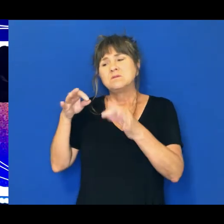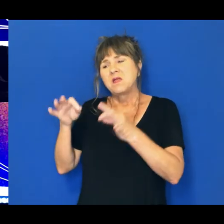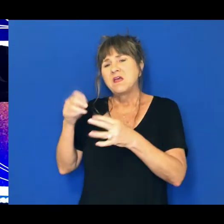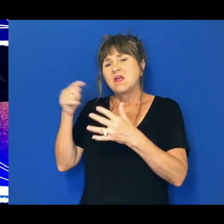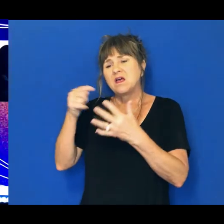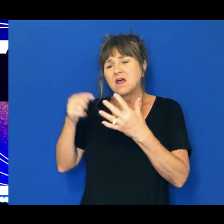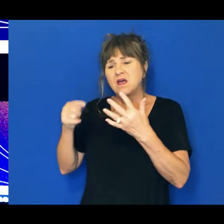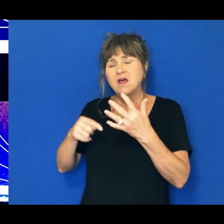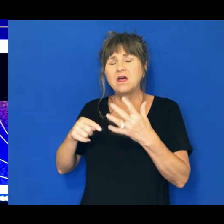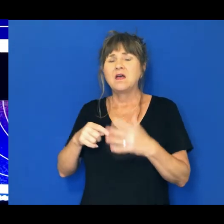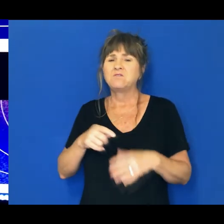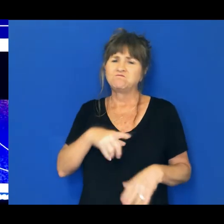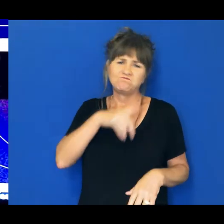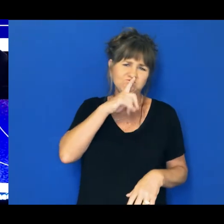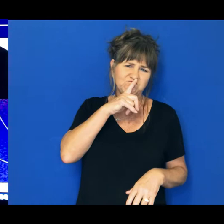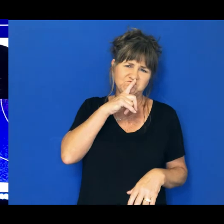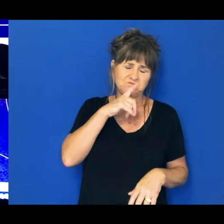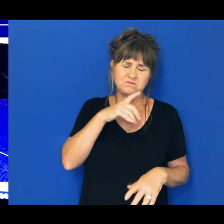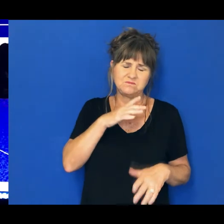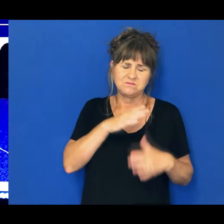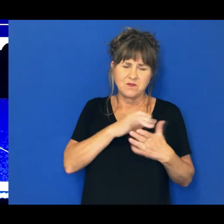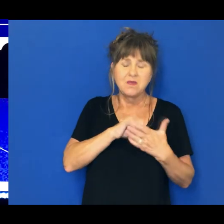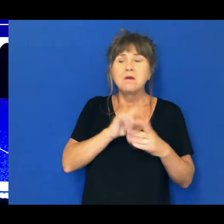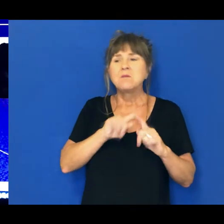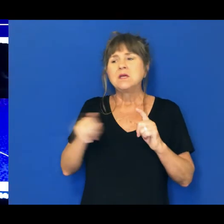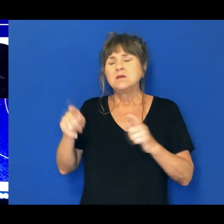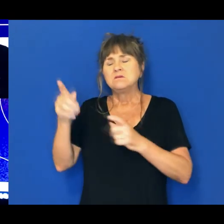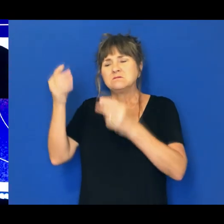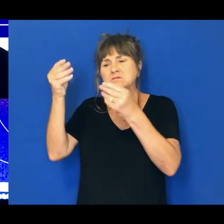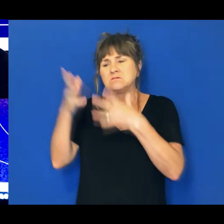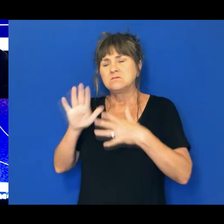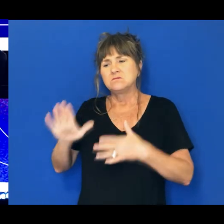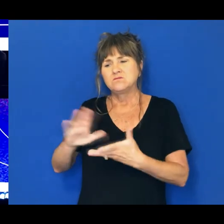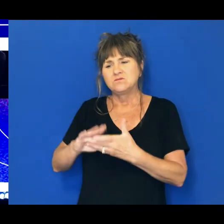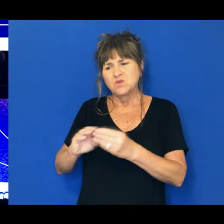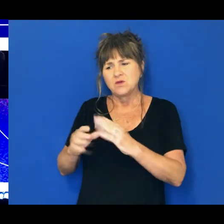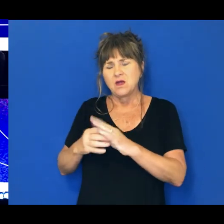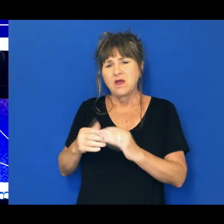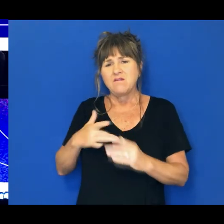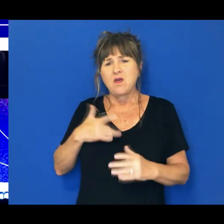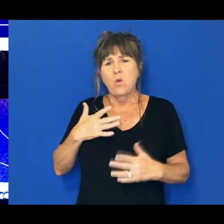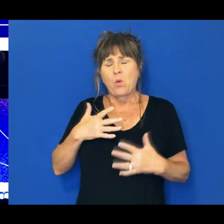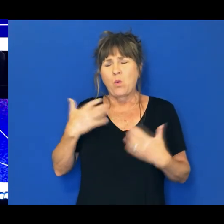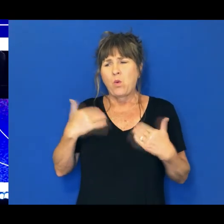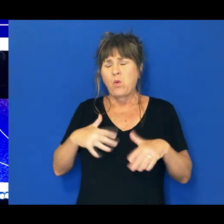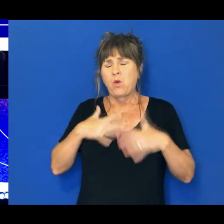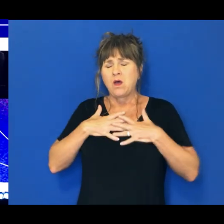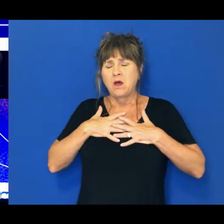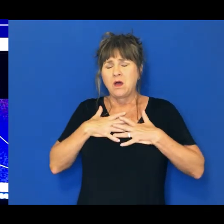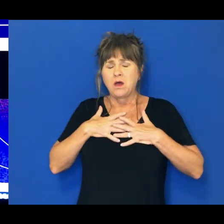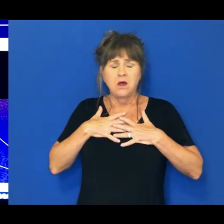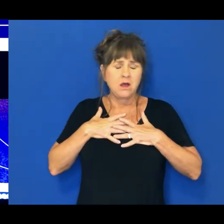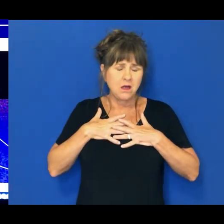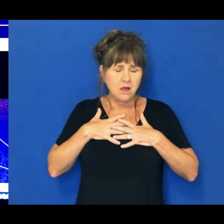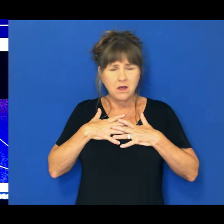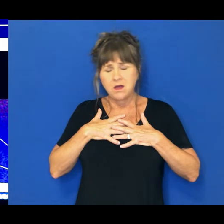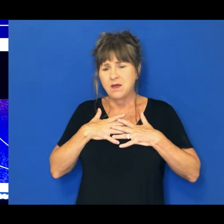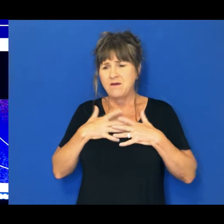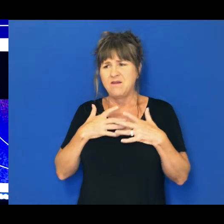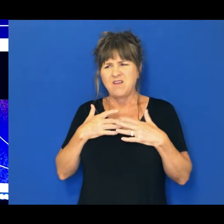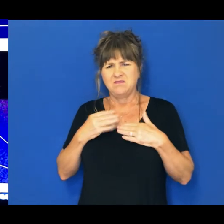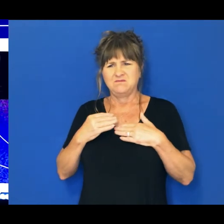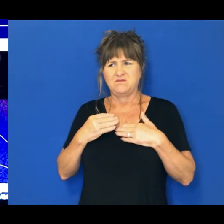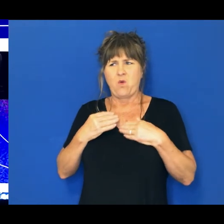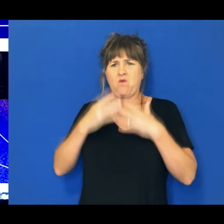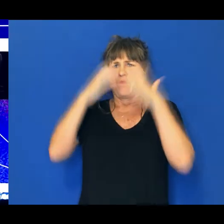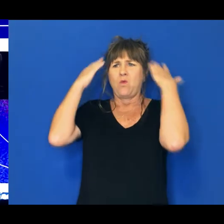won't tell you all the details, but as he's telling me the story, I just was overwhelmed by the situation. And I almost felt like saying in the